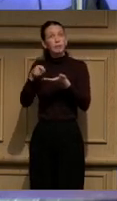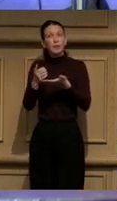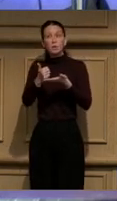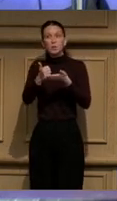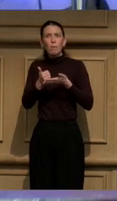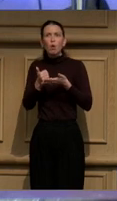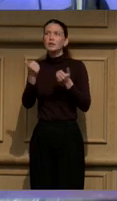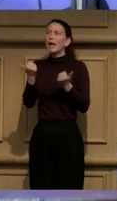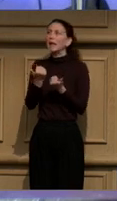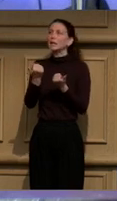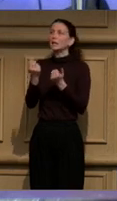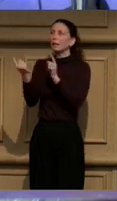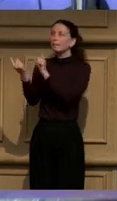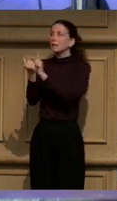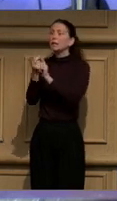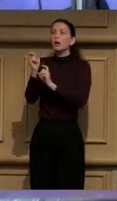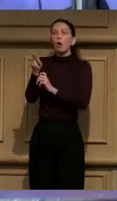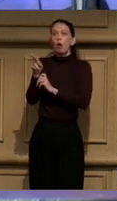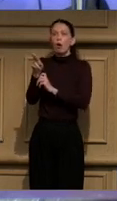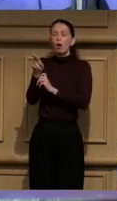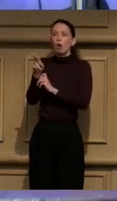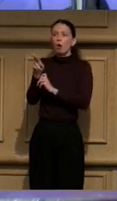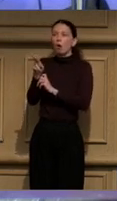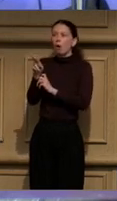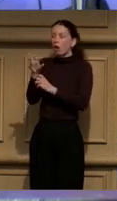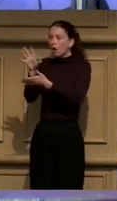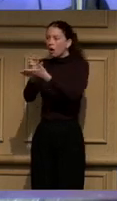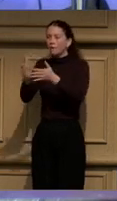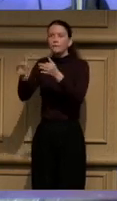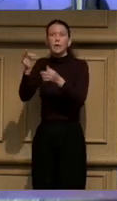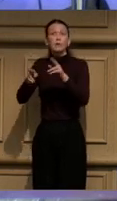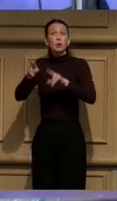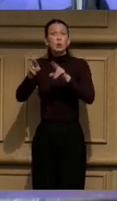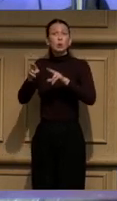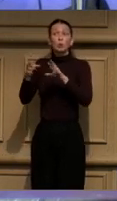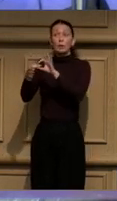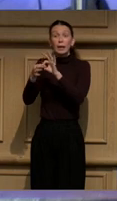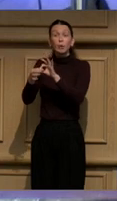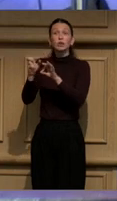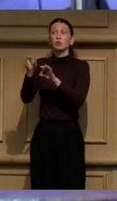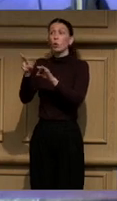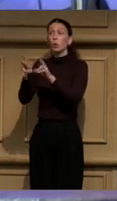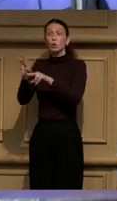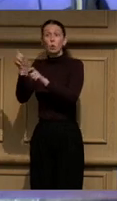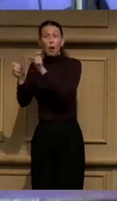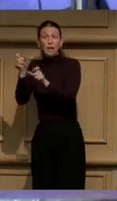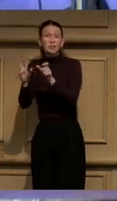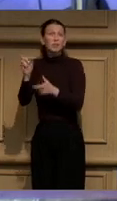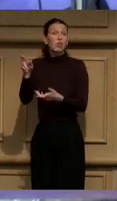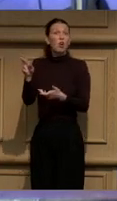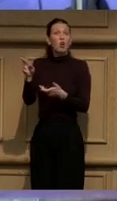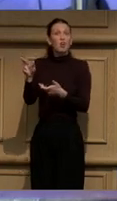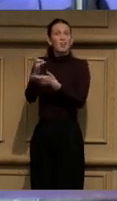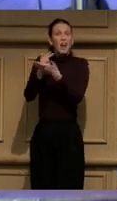introductions to other artists, art forms, practices, and opportunities to collaborate? Mm-hmm. Yes, it's actually